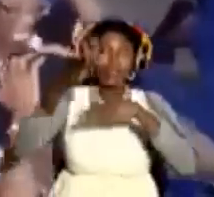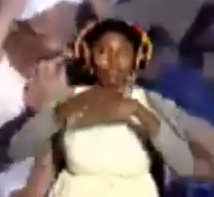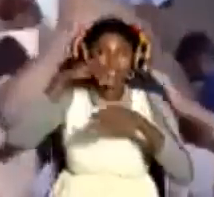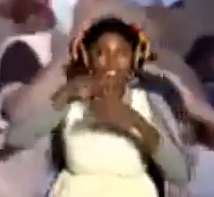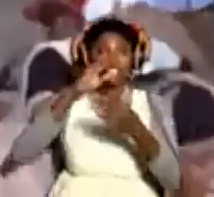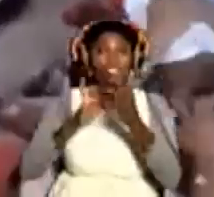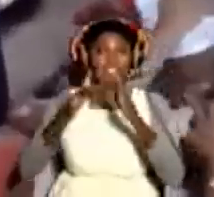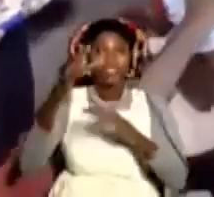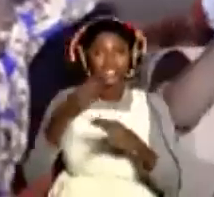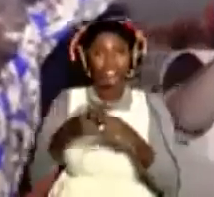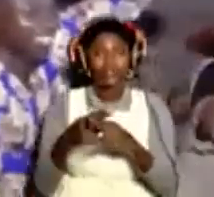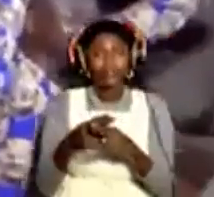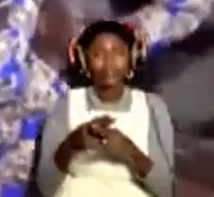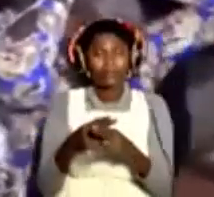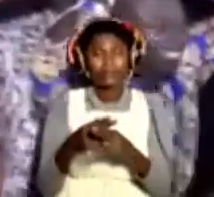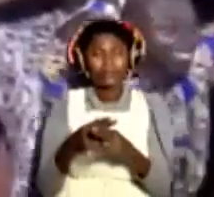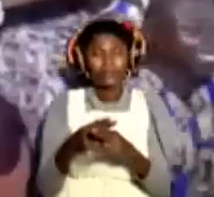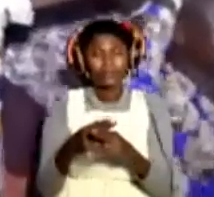Jesus.